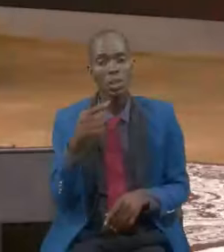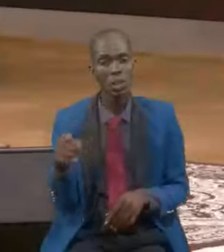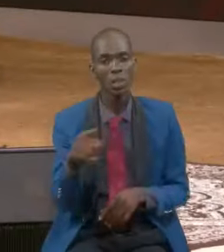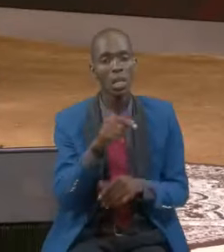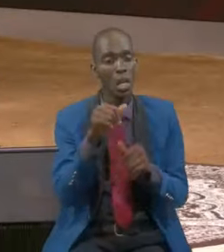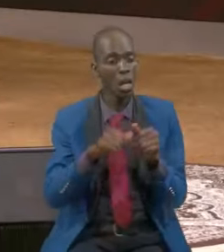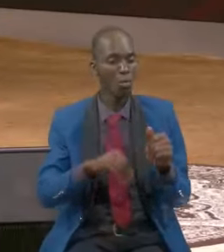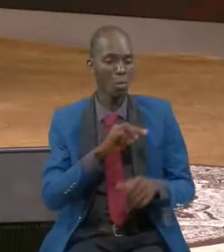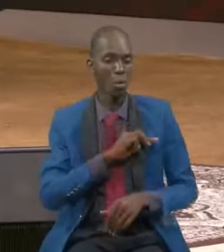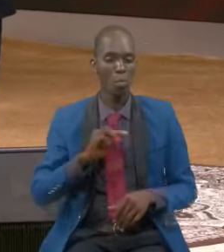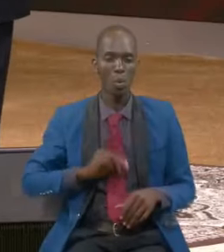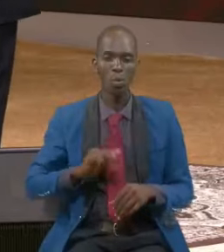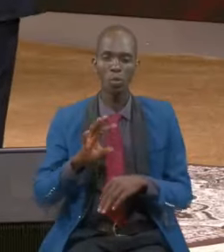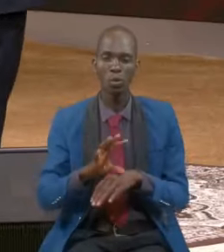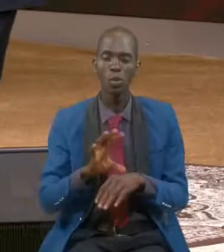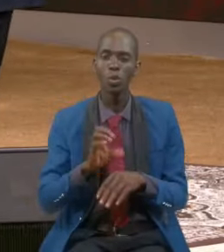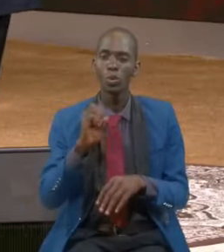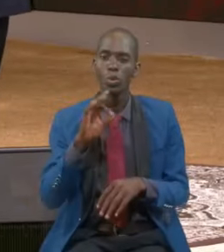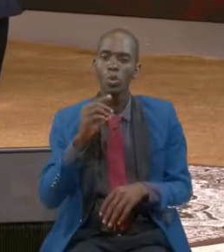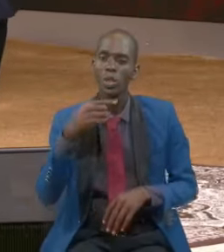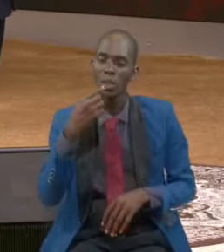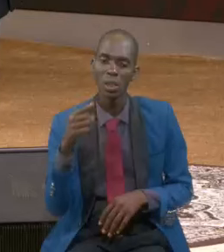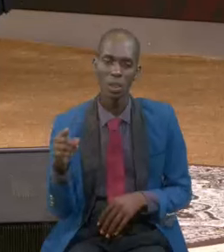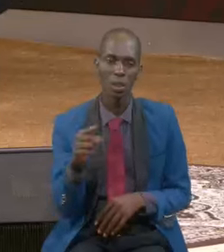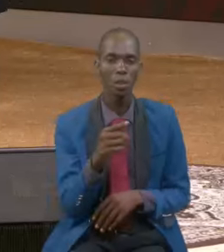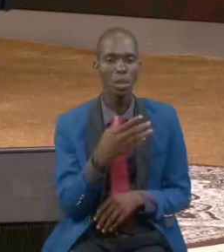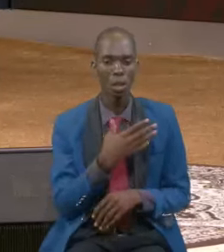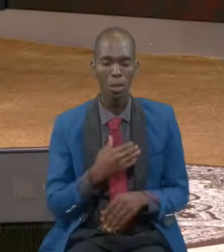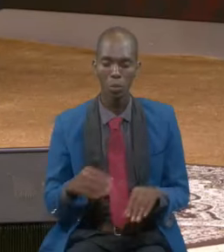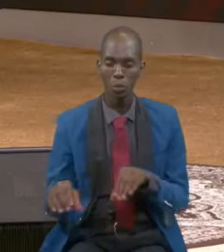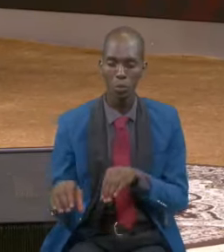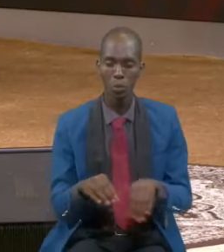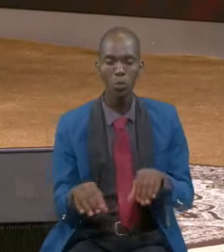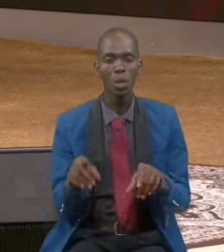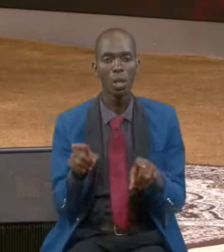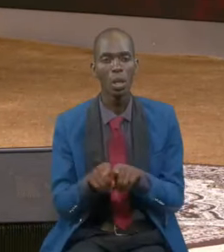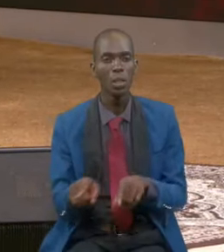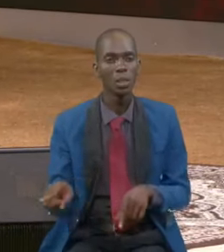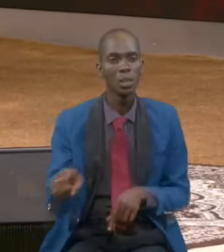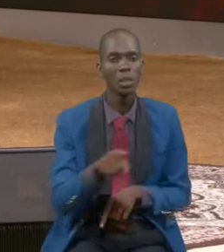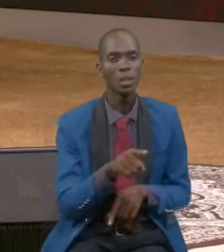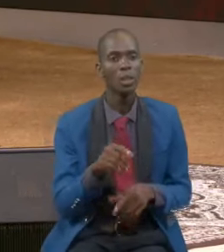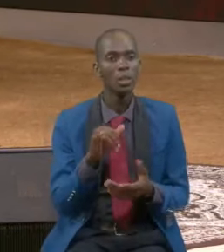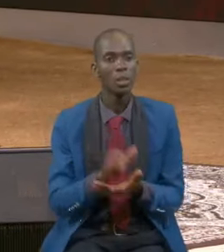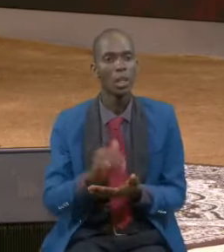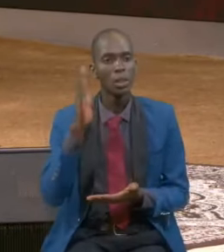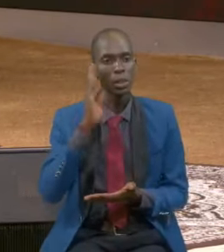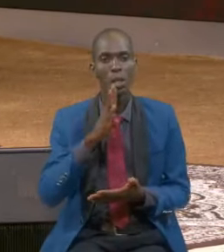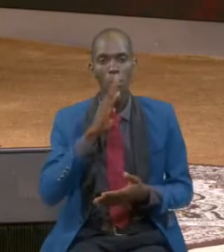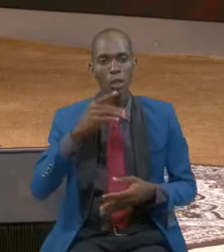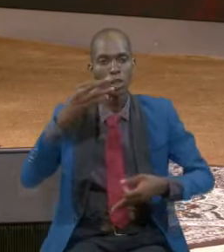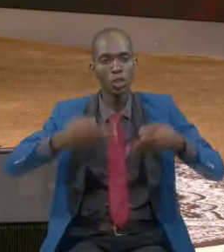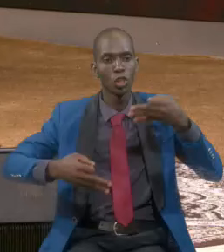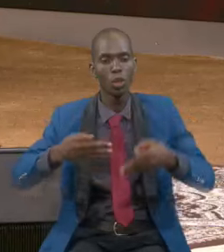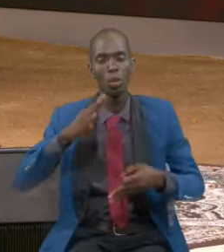the church, so speak ye, and so do, as they that shall be judged by